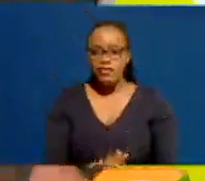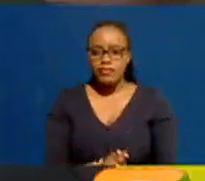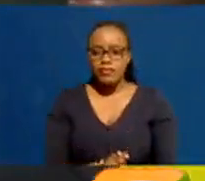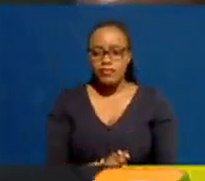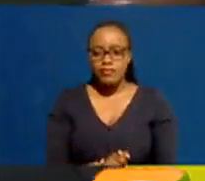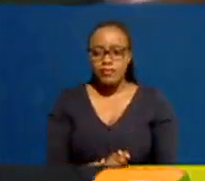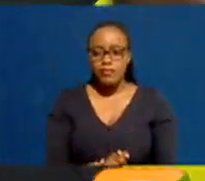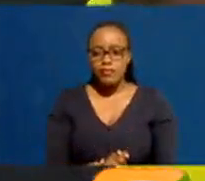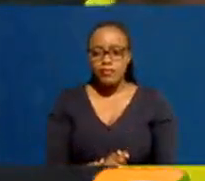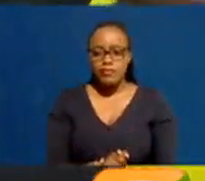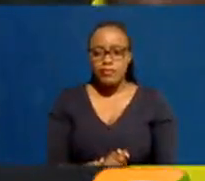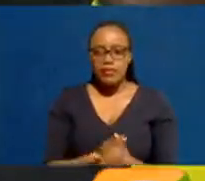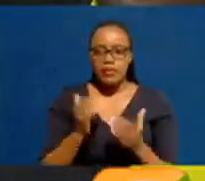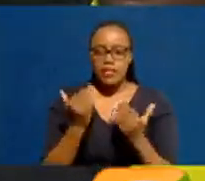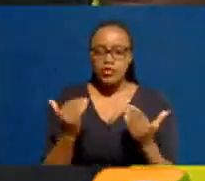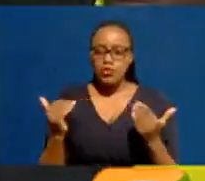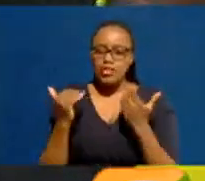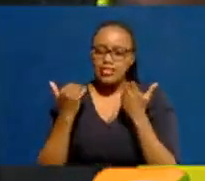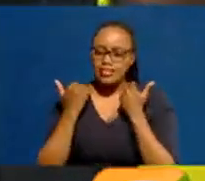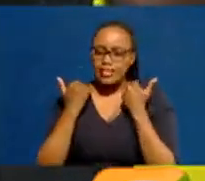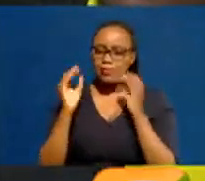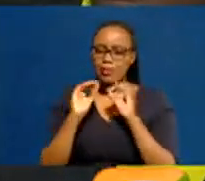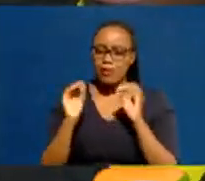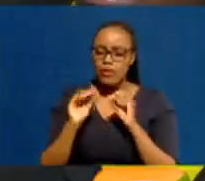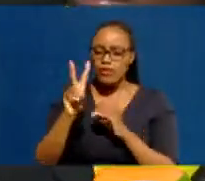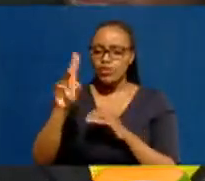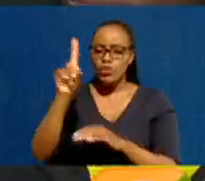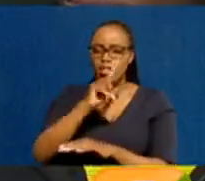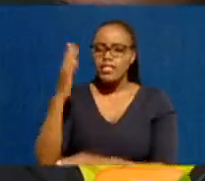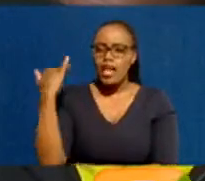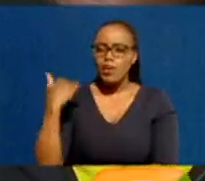Kutoka chini. Mount children can't sleep. And I was here 2 days ago and I told them